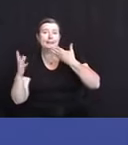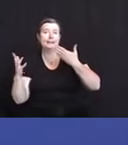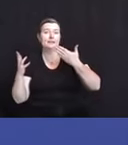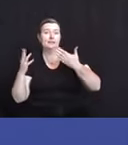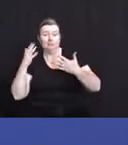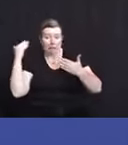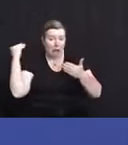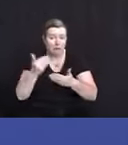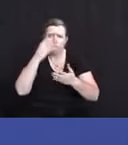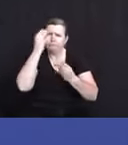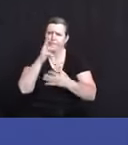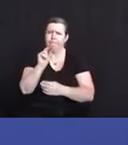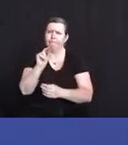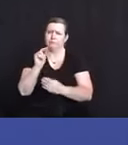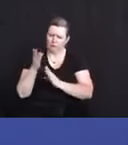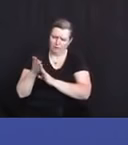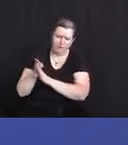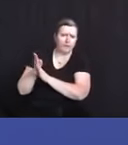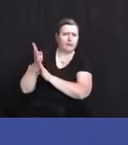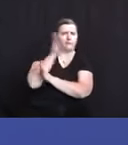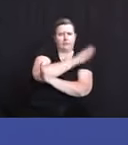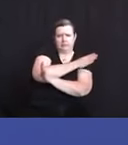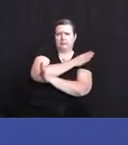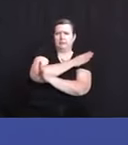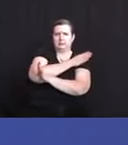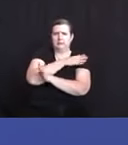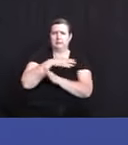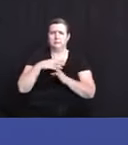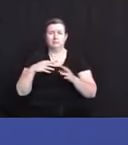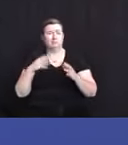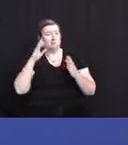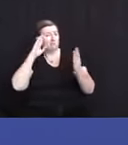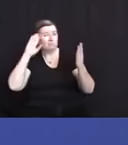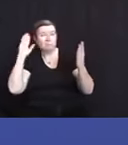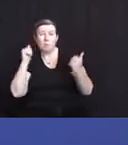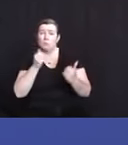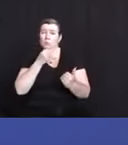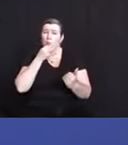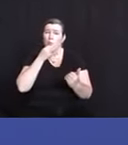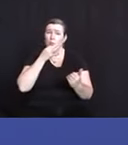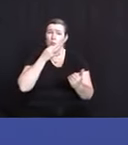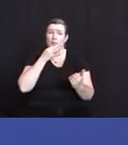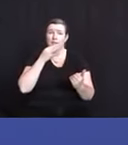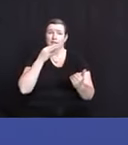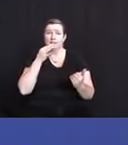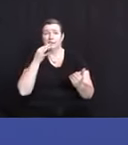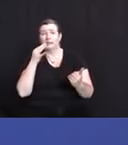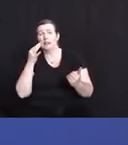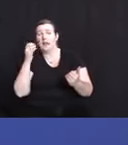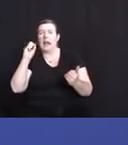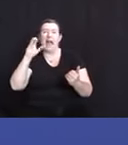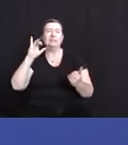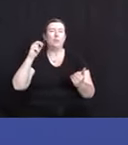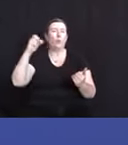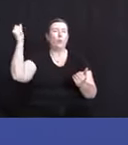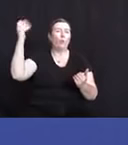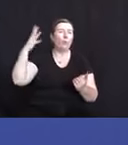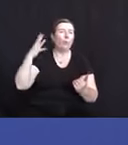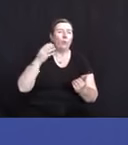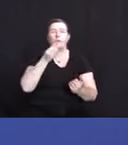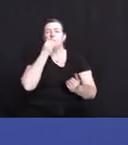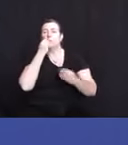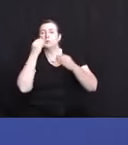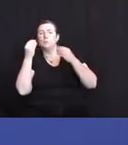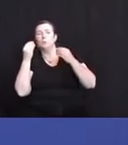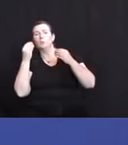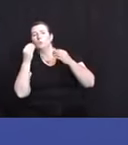dining, to casinos, and I hope it's sooner than later, we want to give a similar runway. Catering halls have been asking